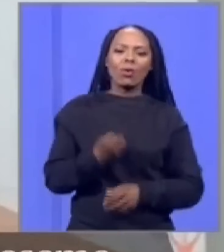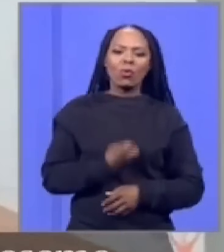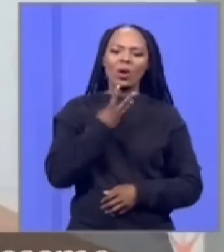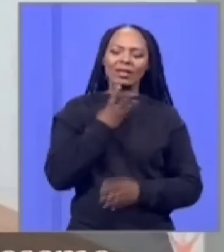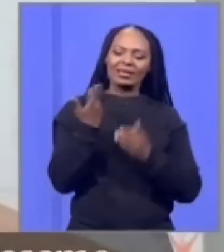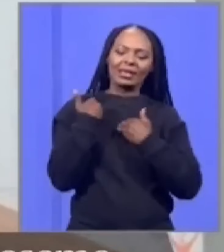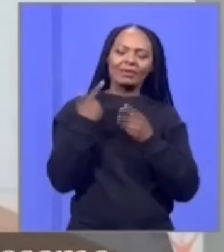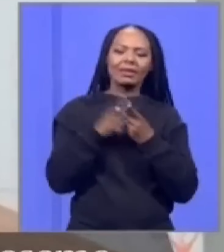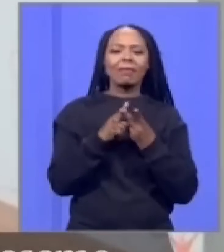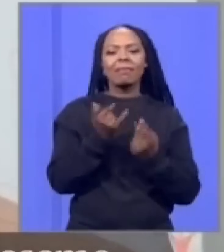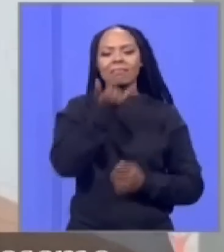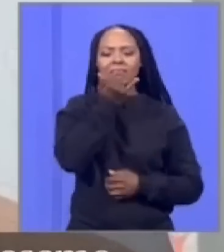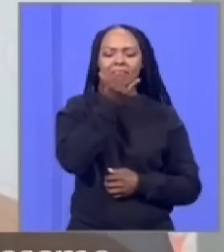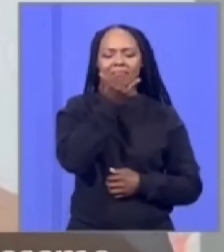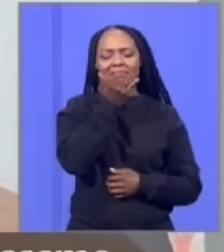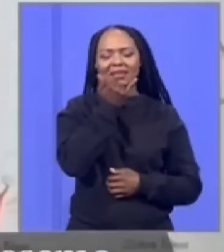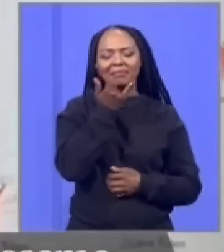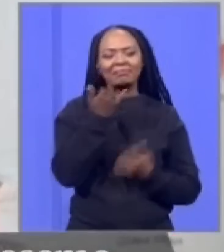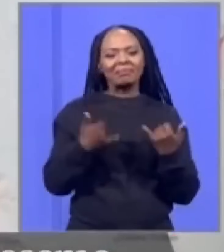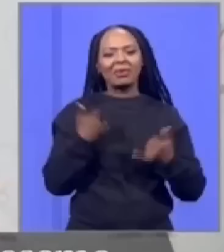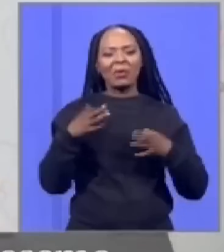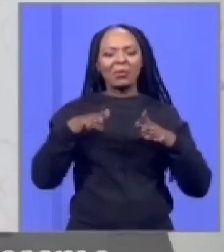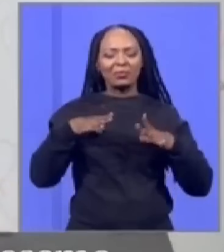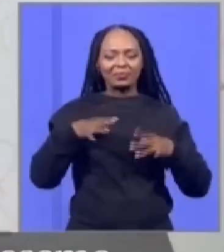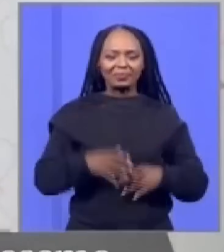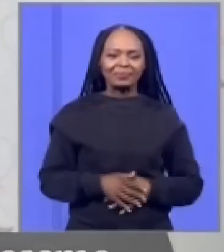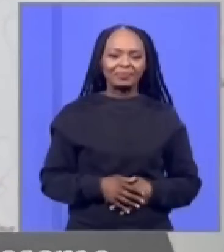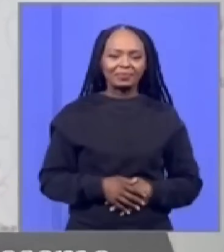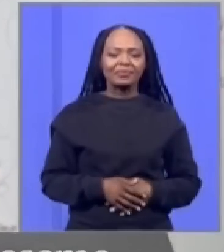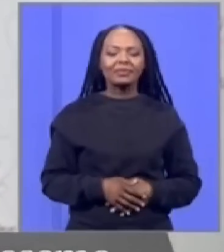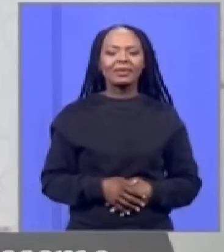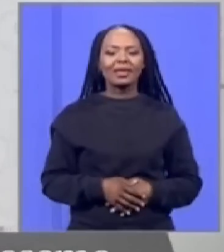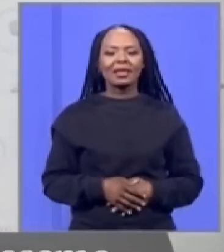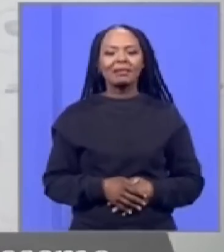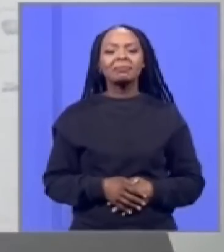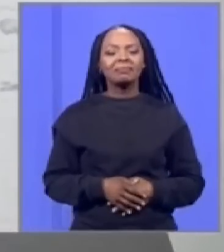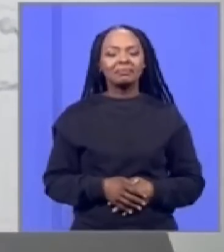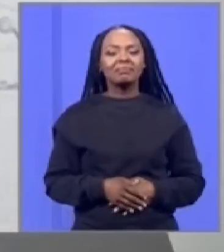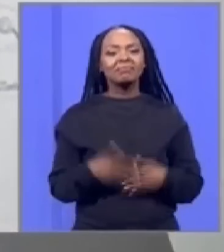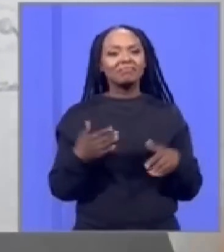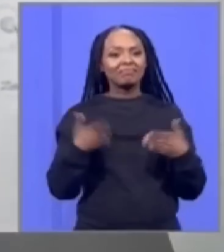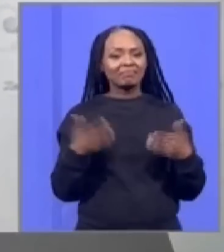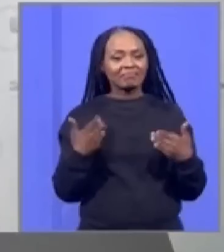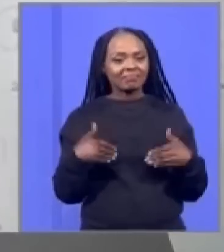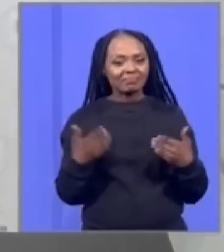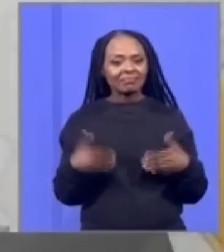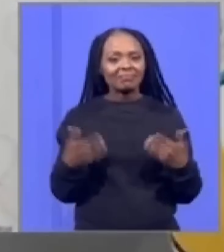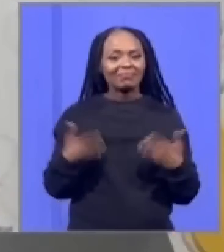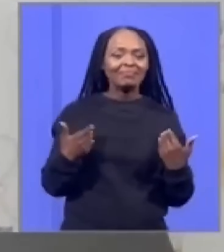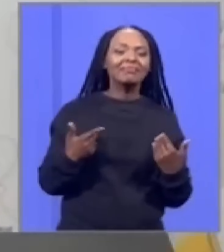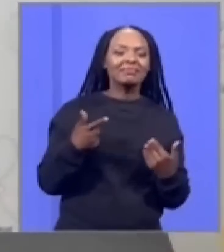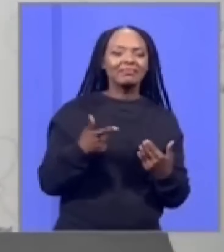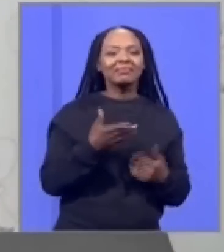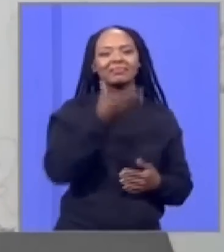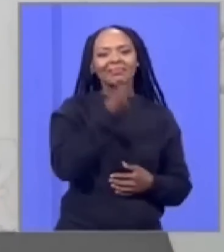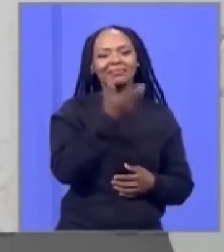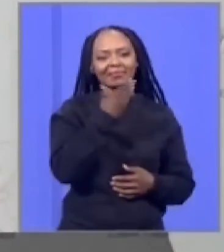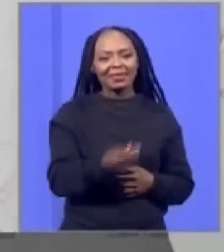and happy festive season. I just want to wish you a merry and a prosperous